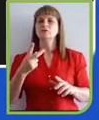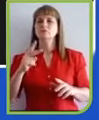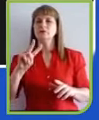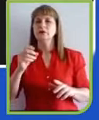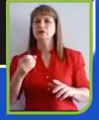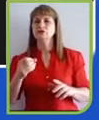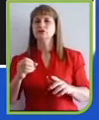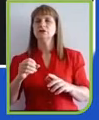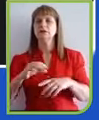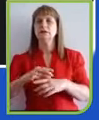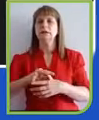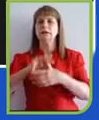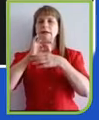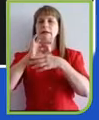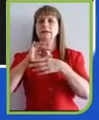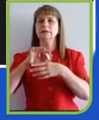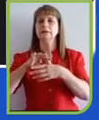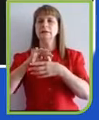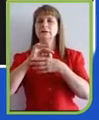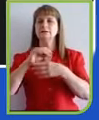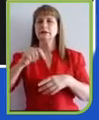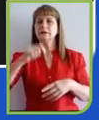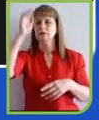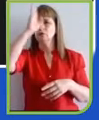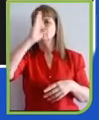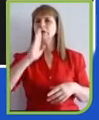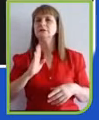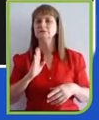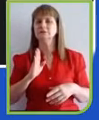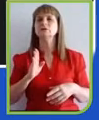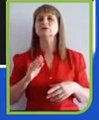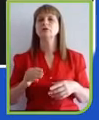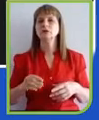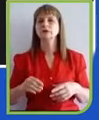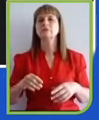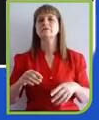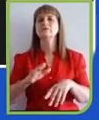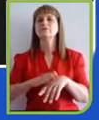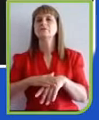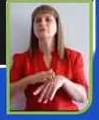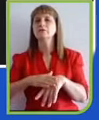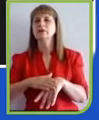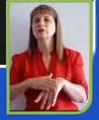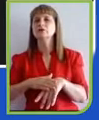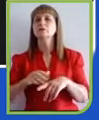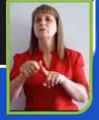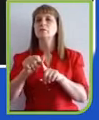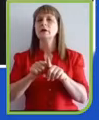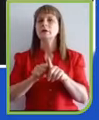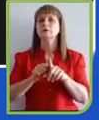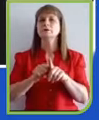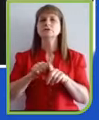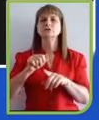So, Jorge participou, Rodolfo participou desse panel e Carla participou,